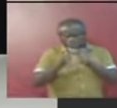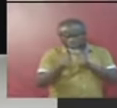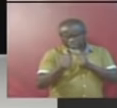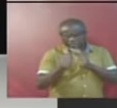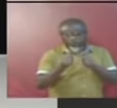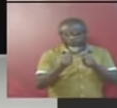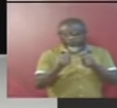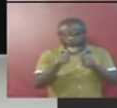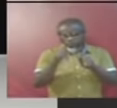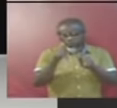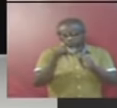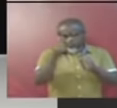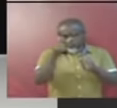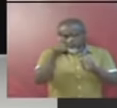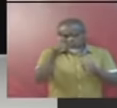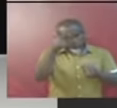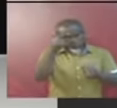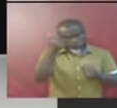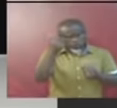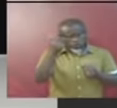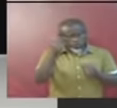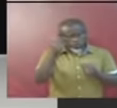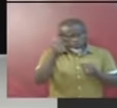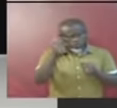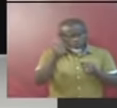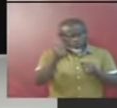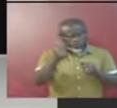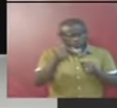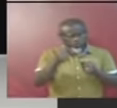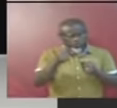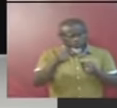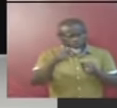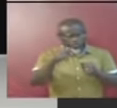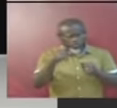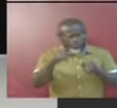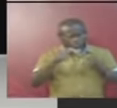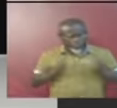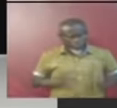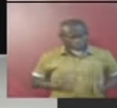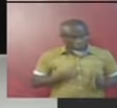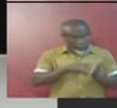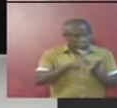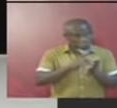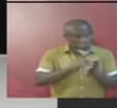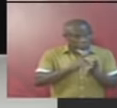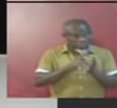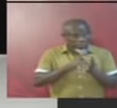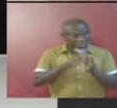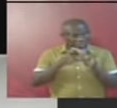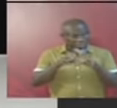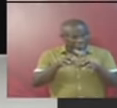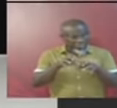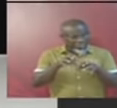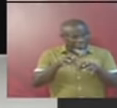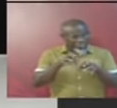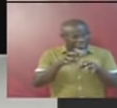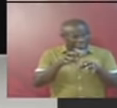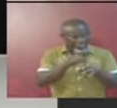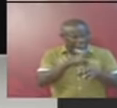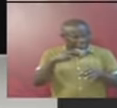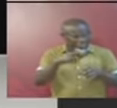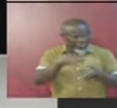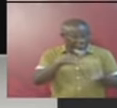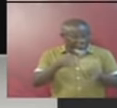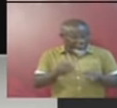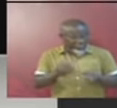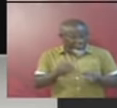family, however, from contracting COVID-19, because it is a risk factor for death with the infection. So why is it